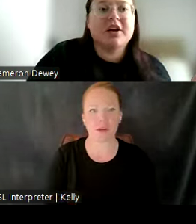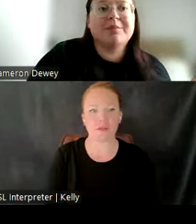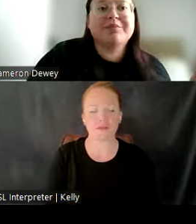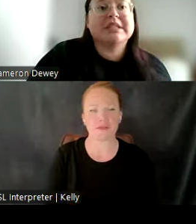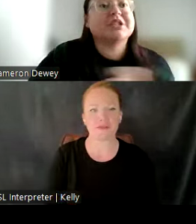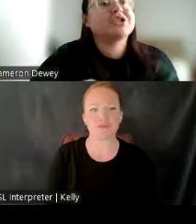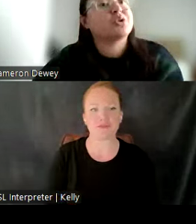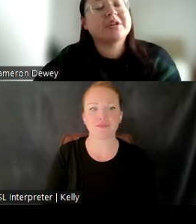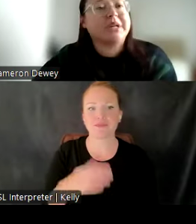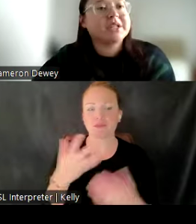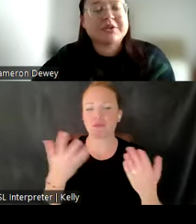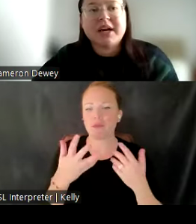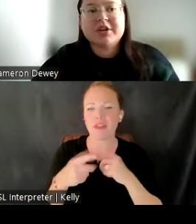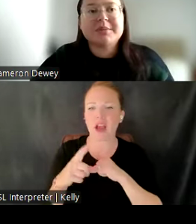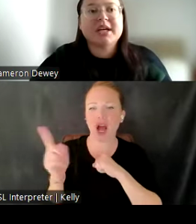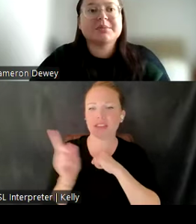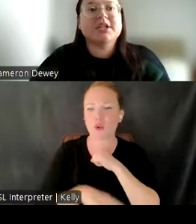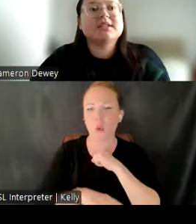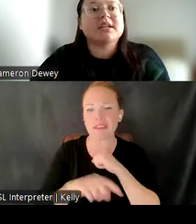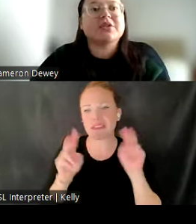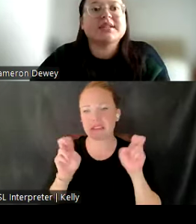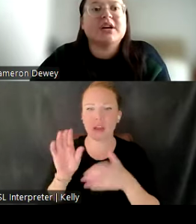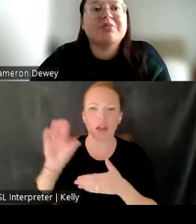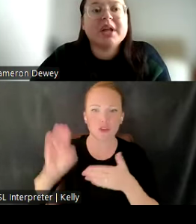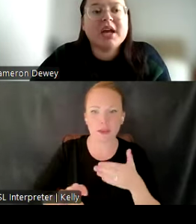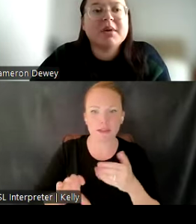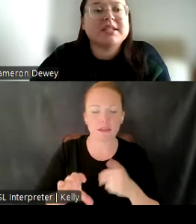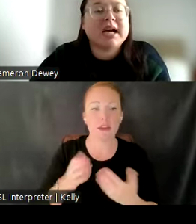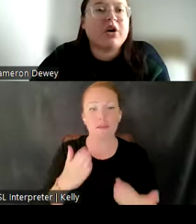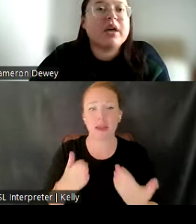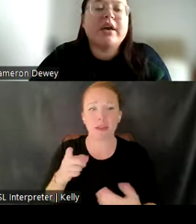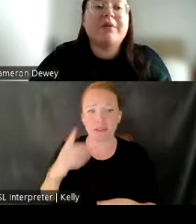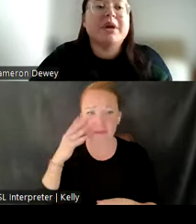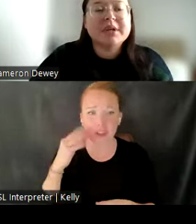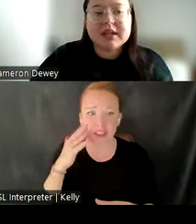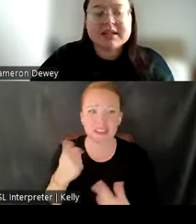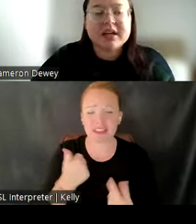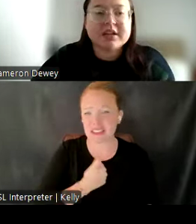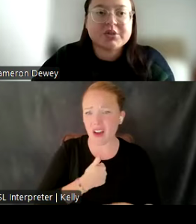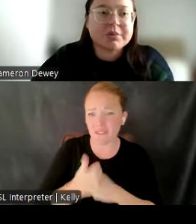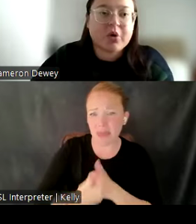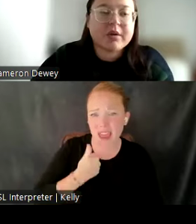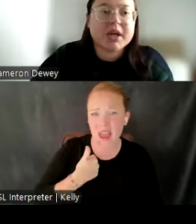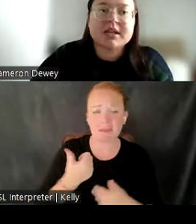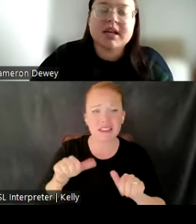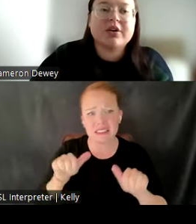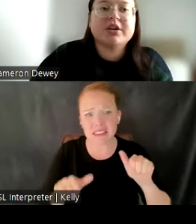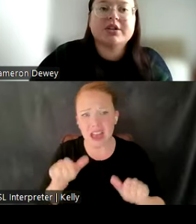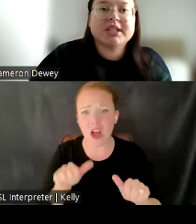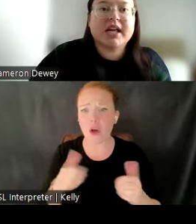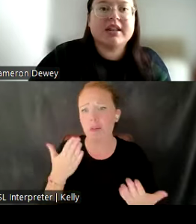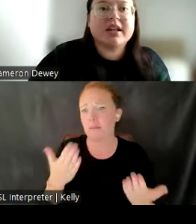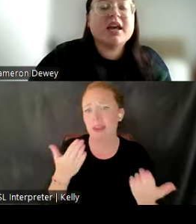consequences. This is short, but survivors may experience increased self-blame, doubt, and may be less likely to report because they